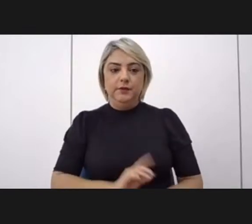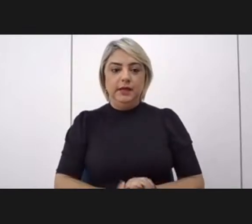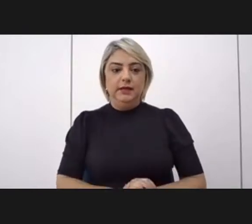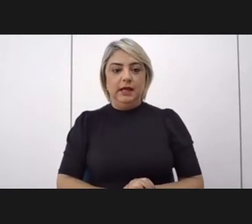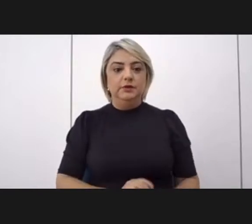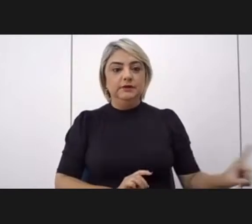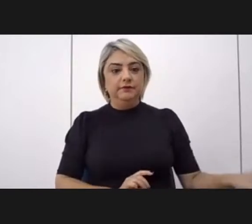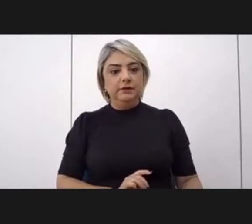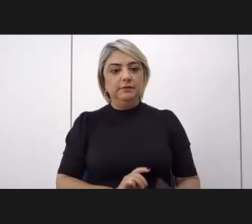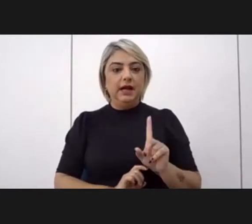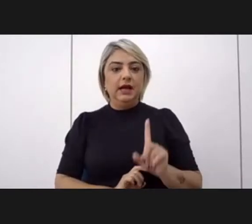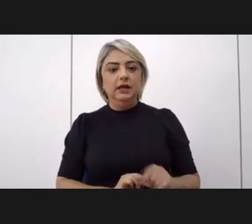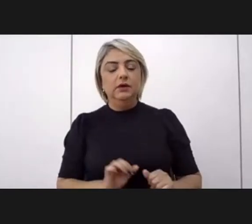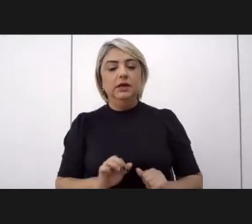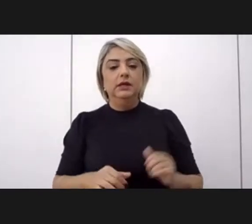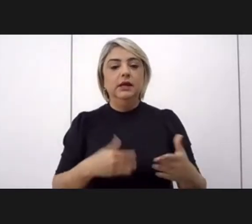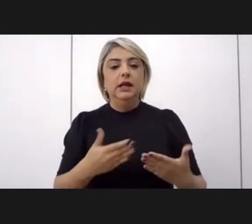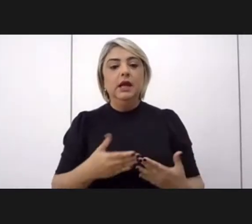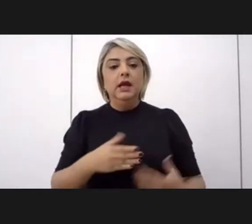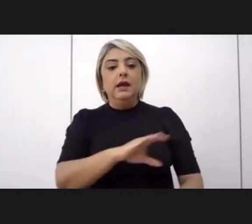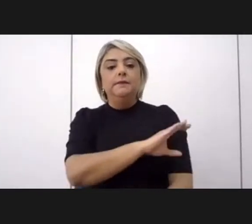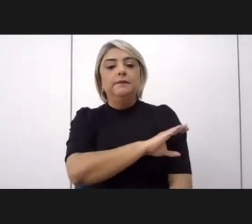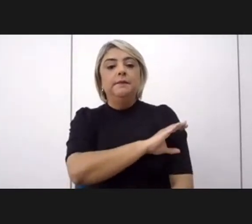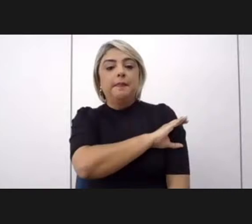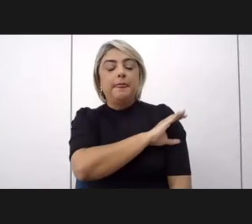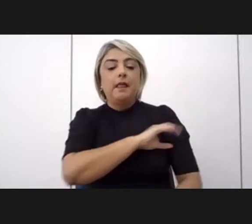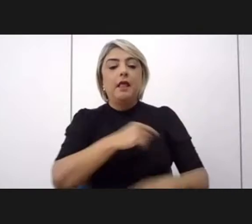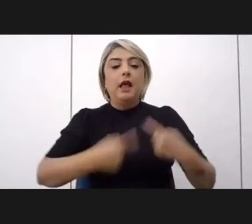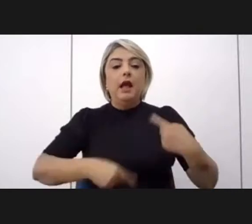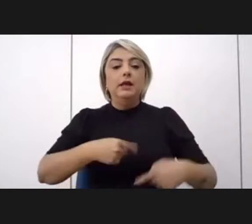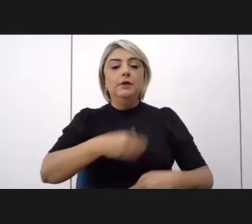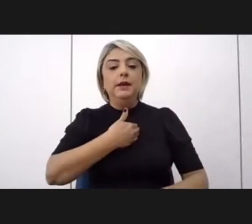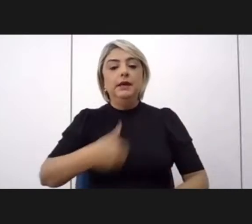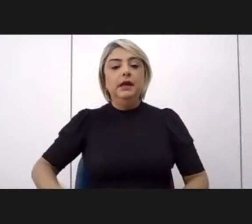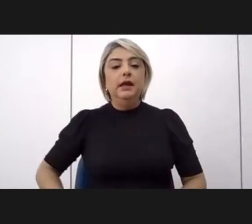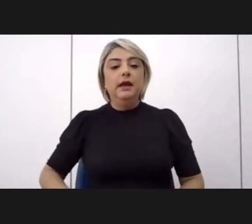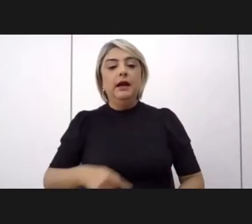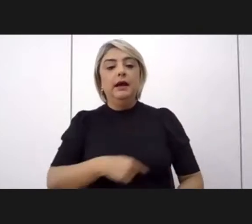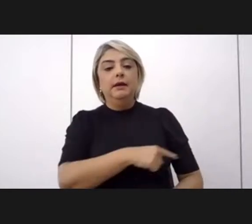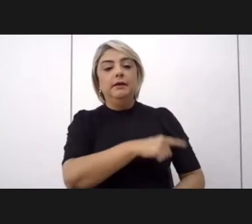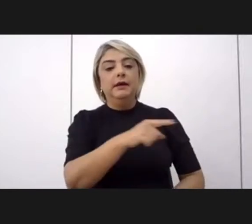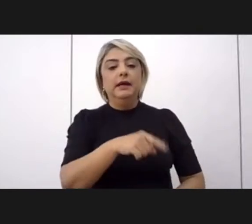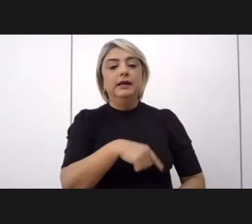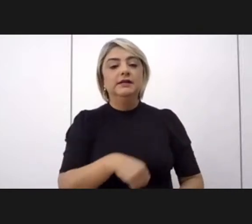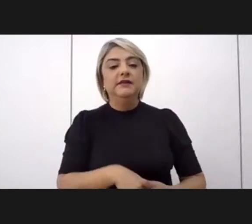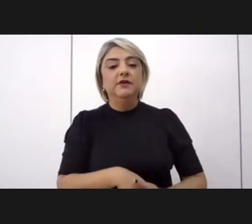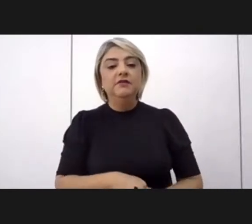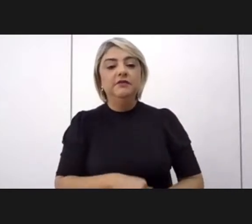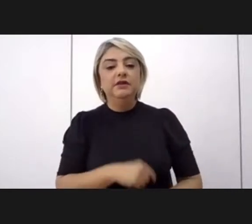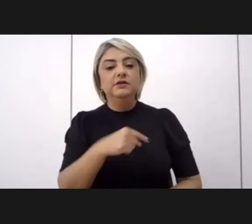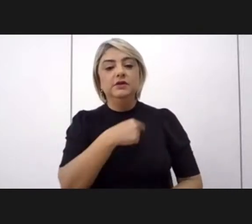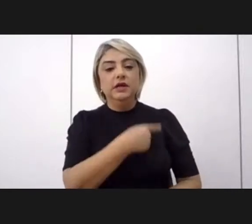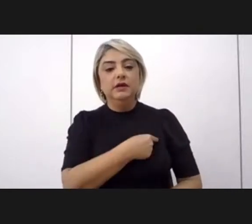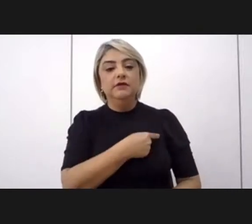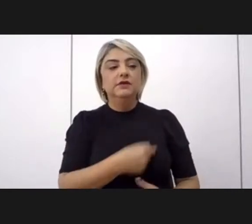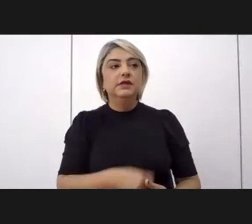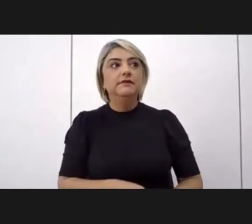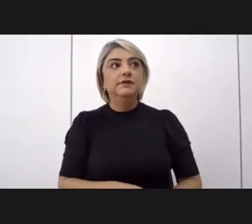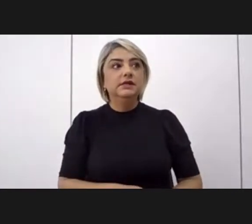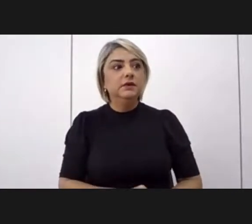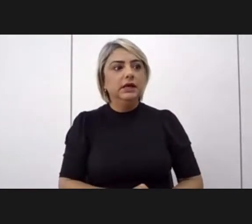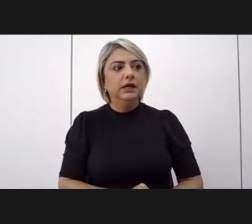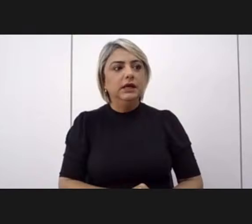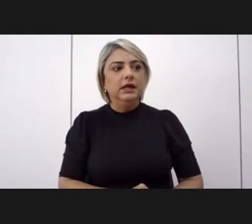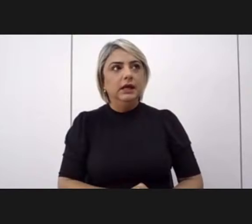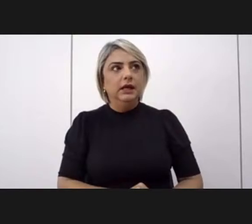and international public policies in general. I would like to inform you as well